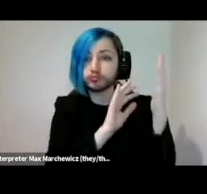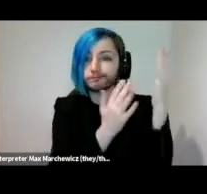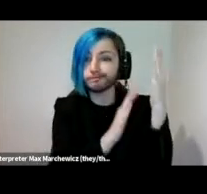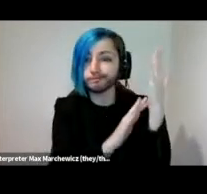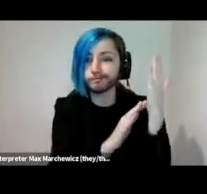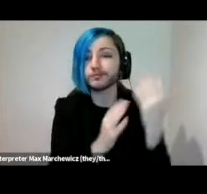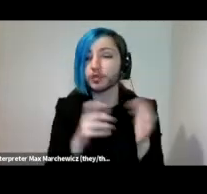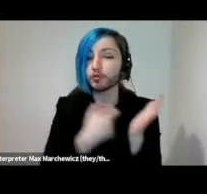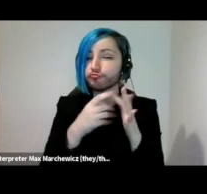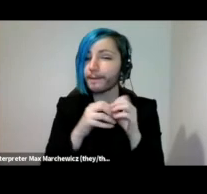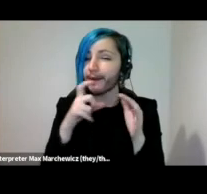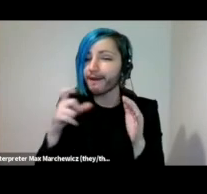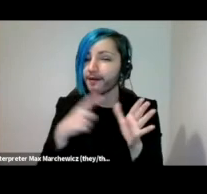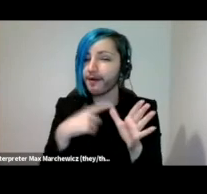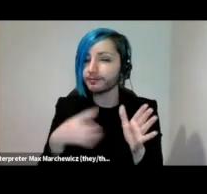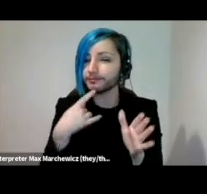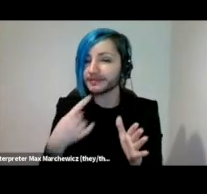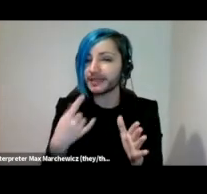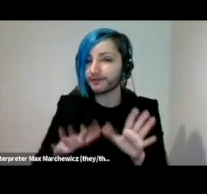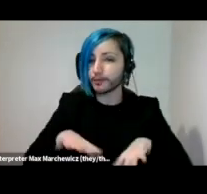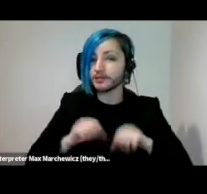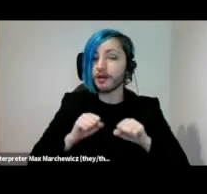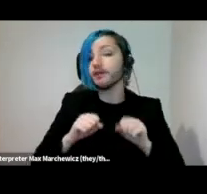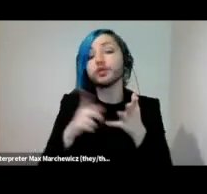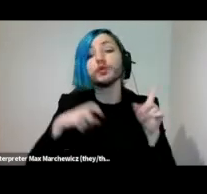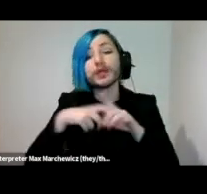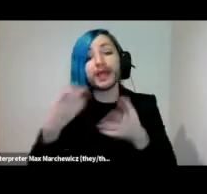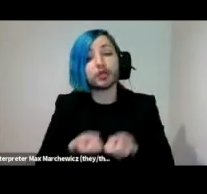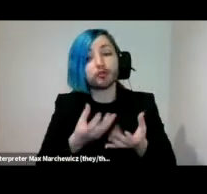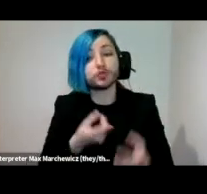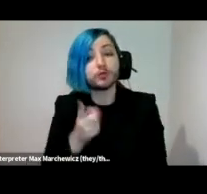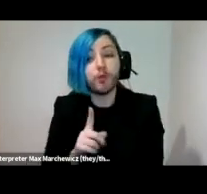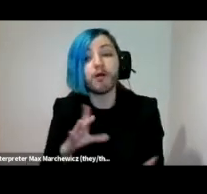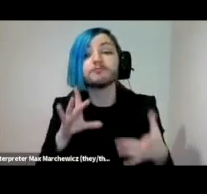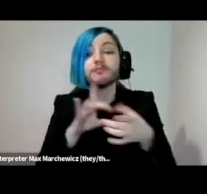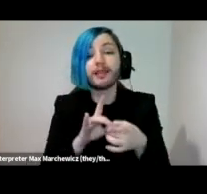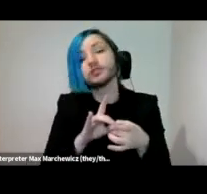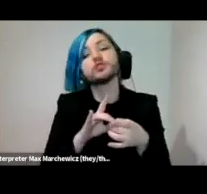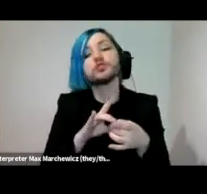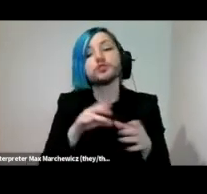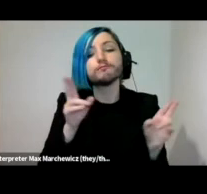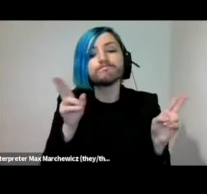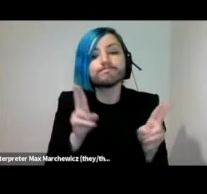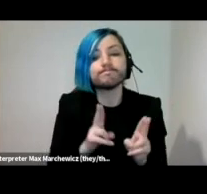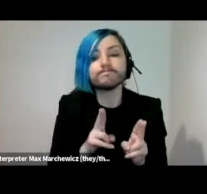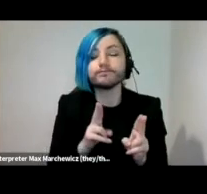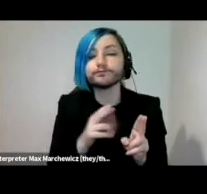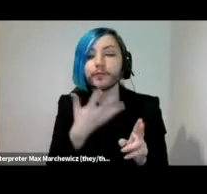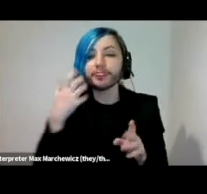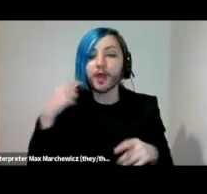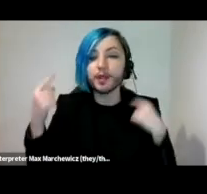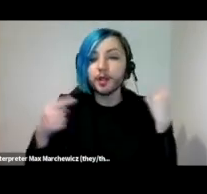Rebecca mentioned at the beginning, one of the contributions from the UK was actually around minimising thermal noise in